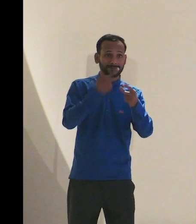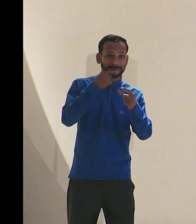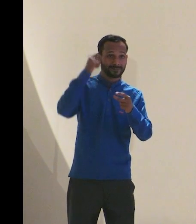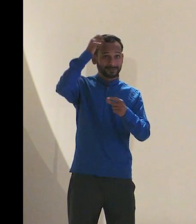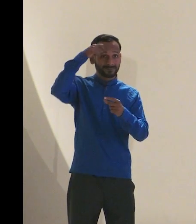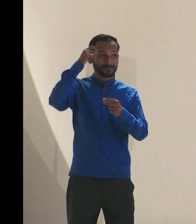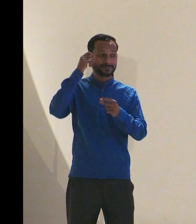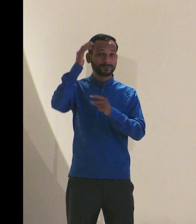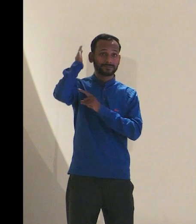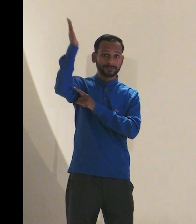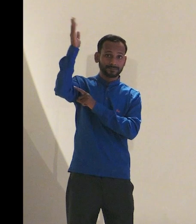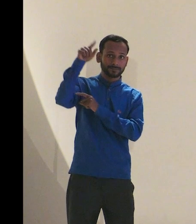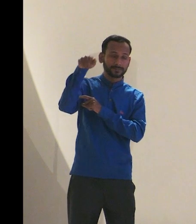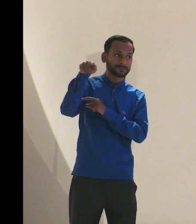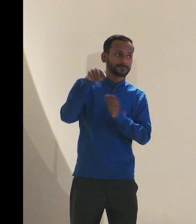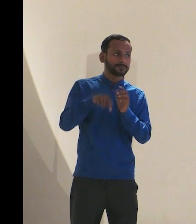covered in glass boxes,